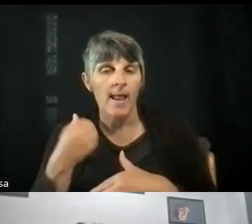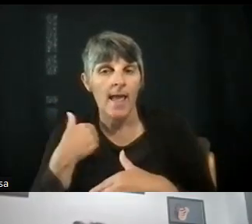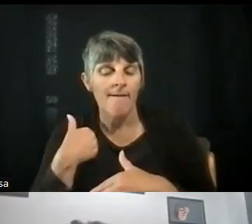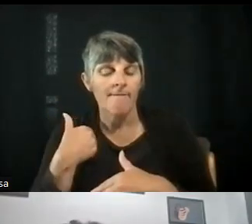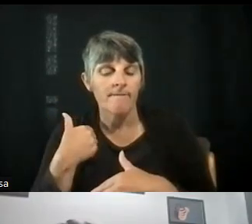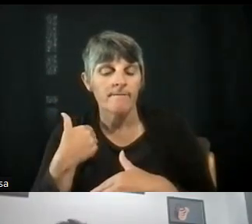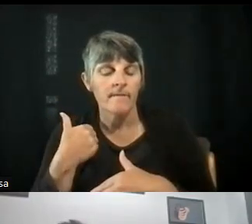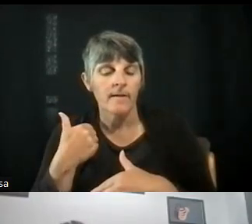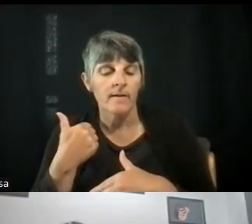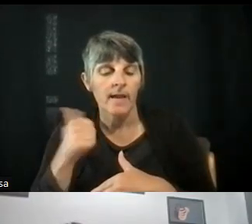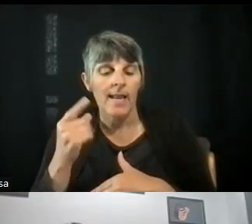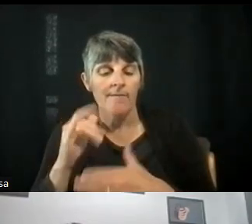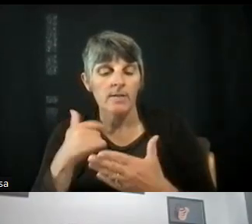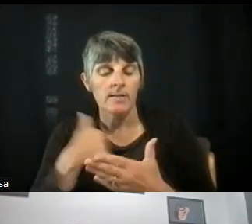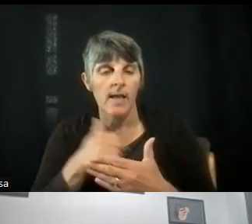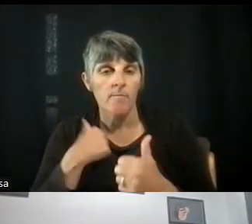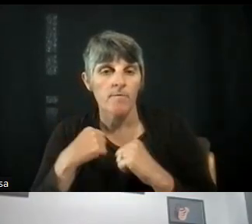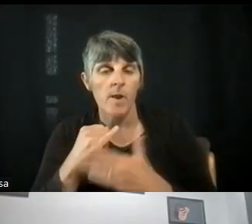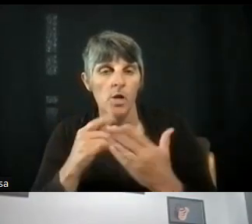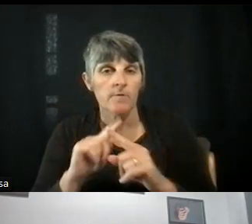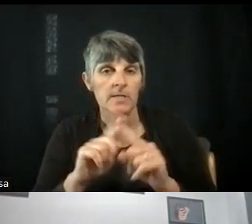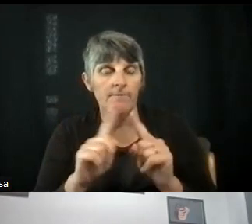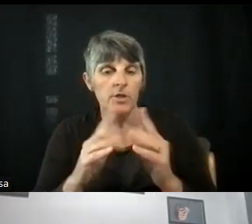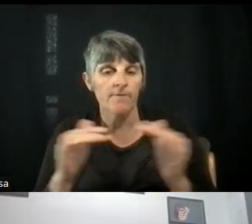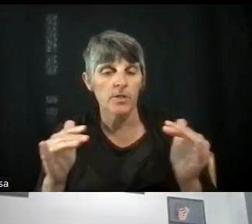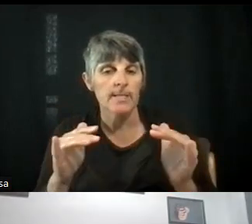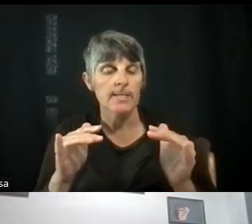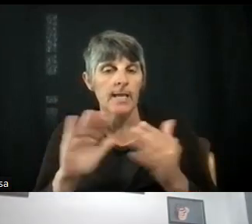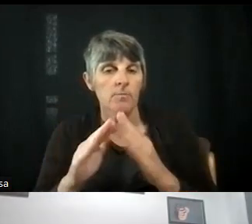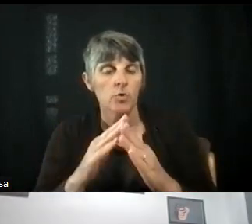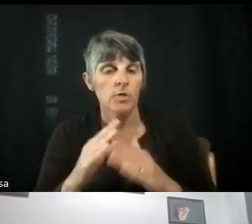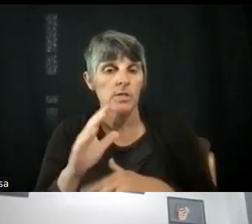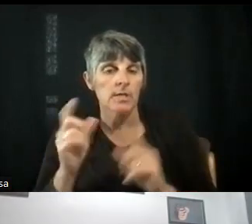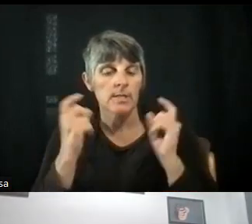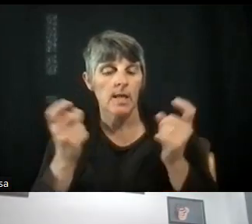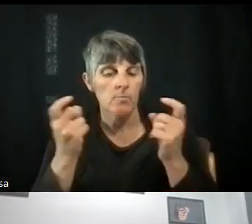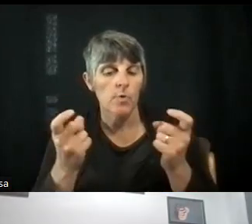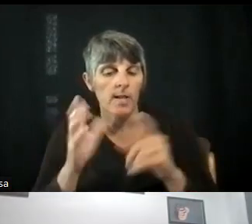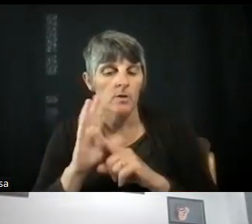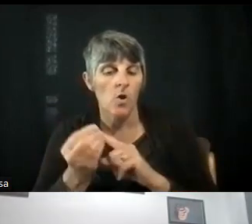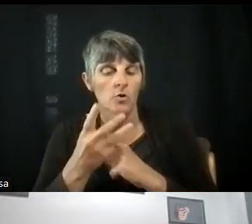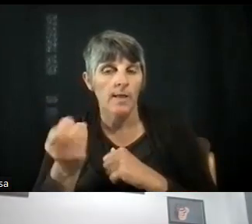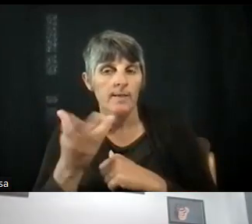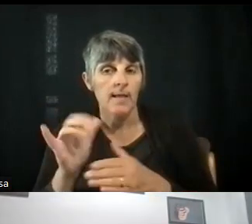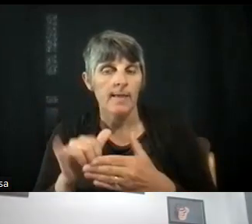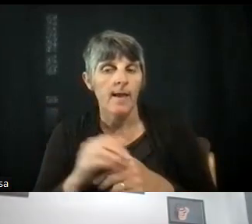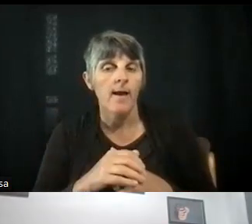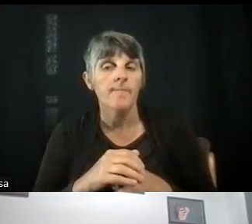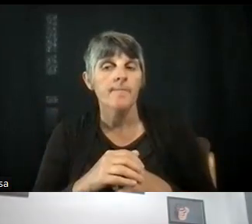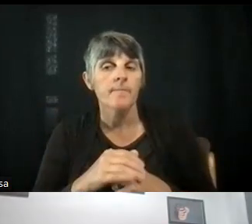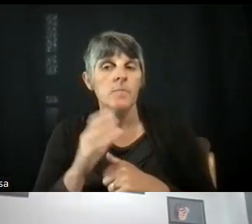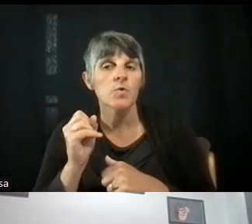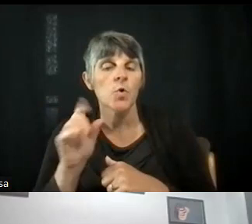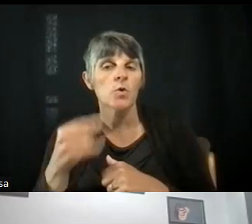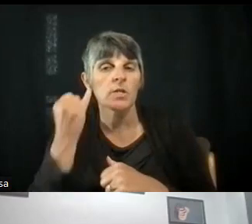of us that have performing artists from different diversity of the communities, celebrating the culture and things like that. So it's